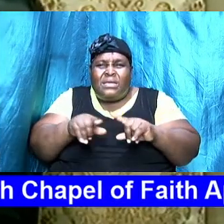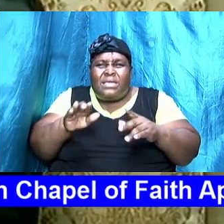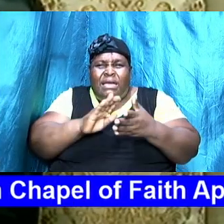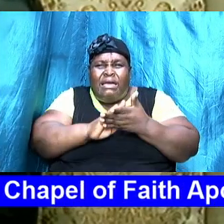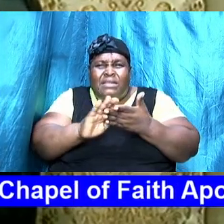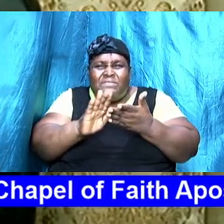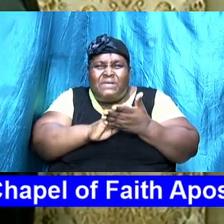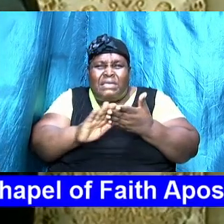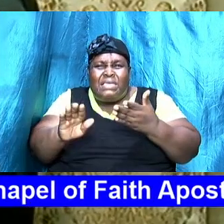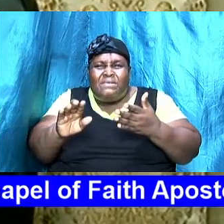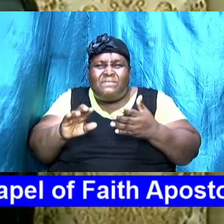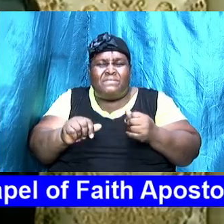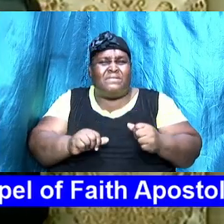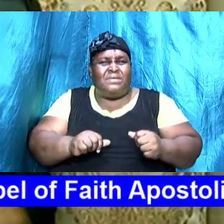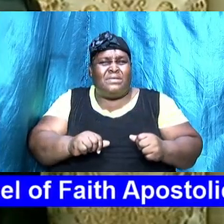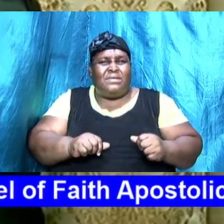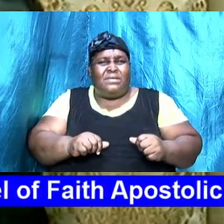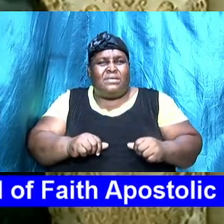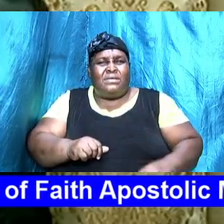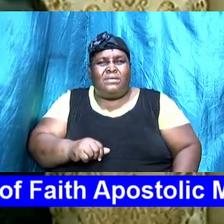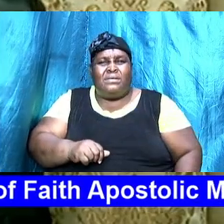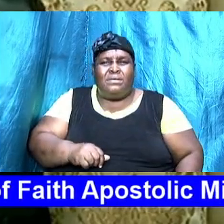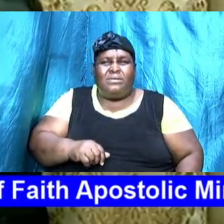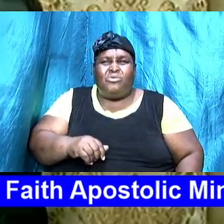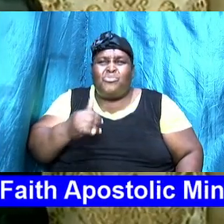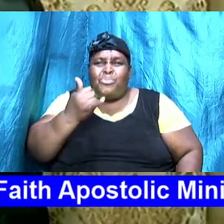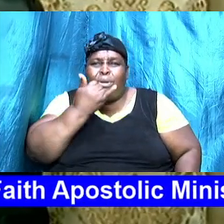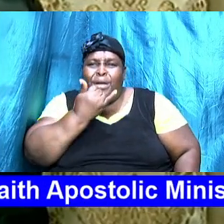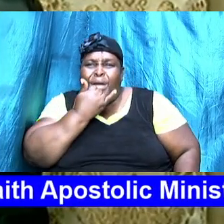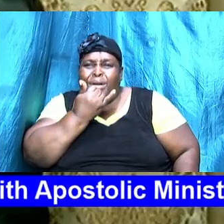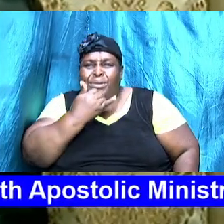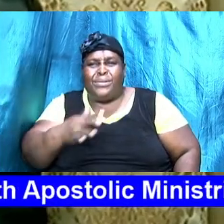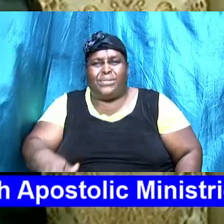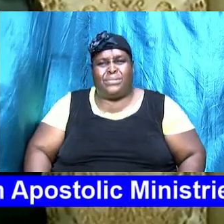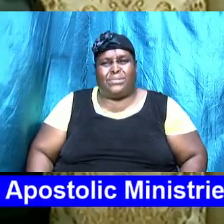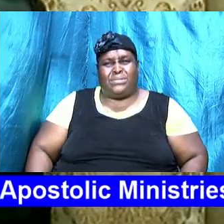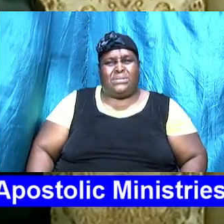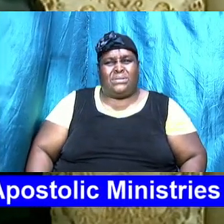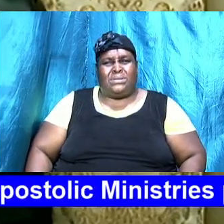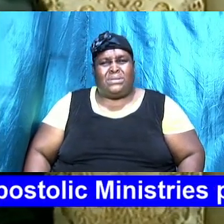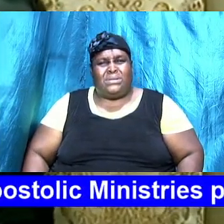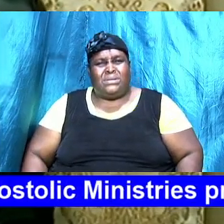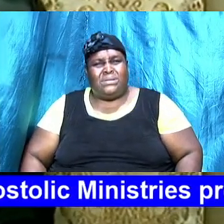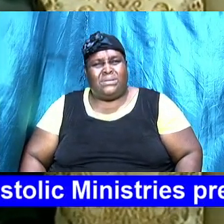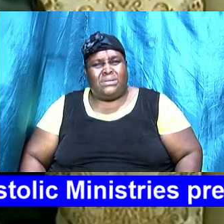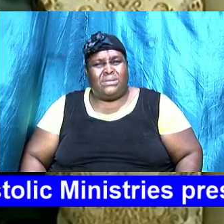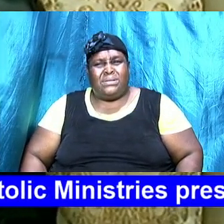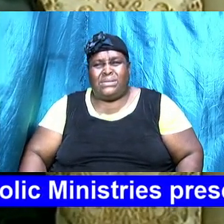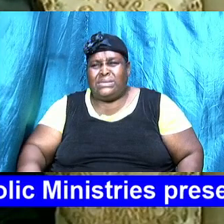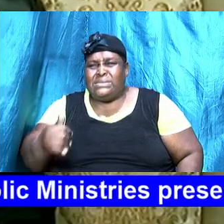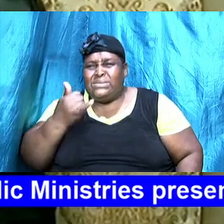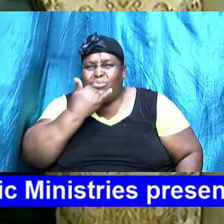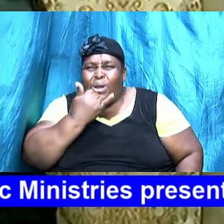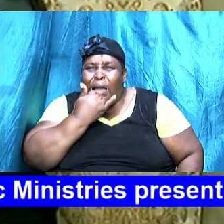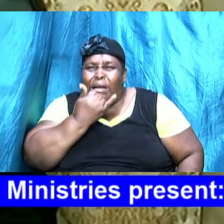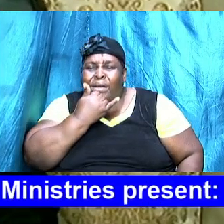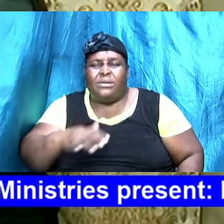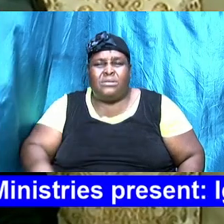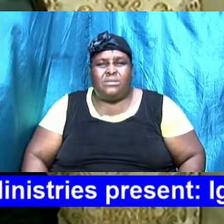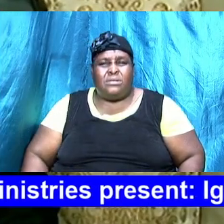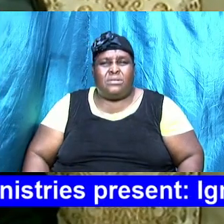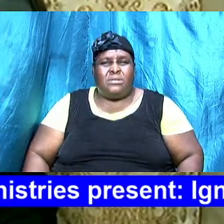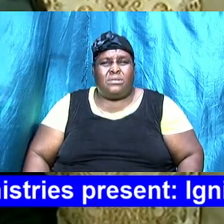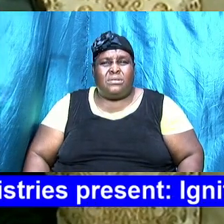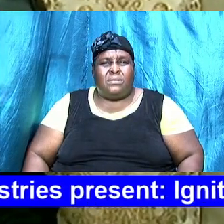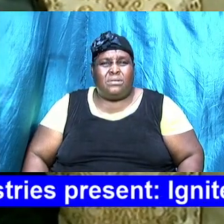with a particular wife. The things that she heard her husband said about him, if the fact that